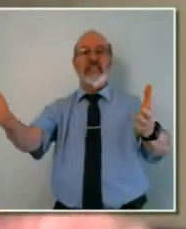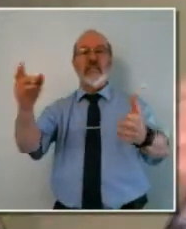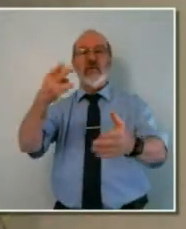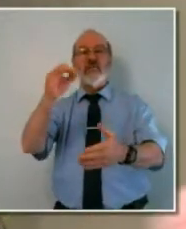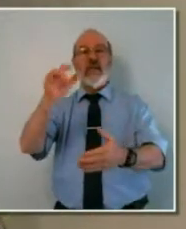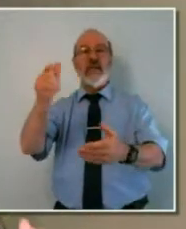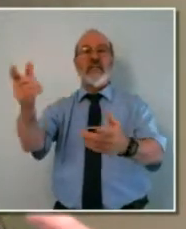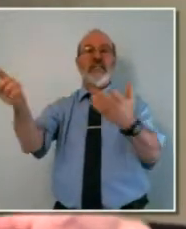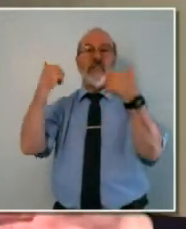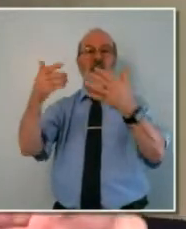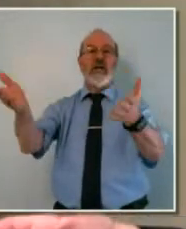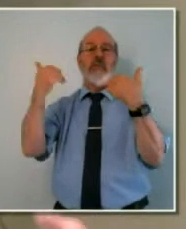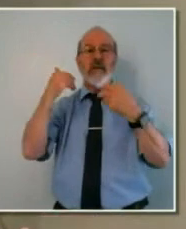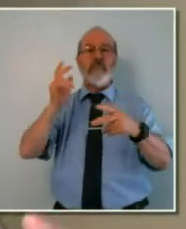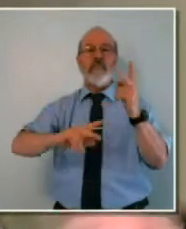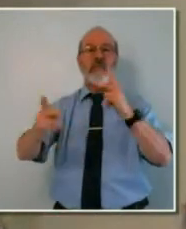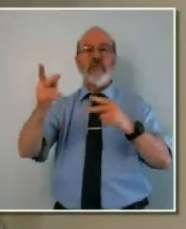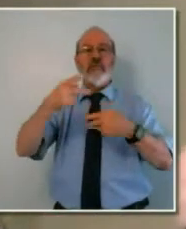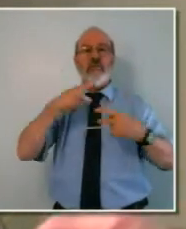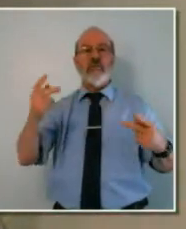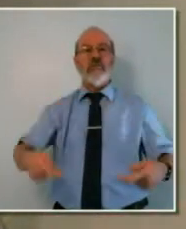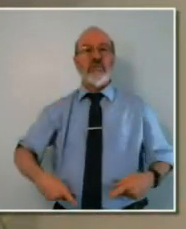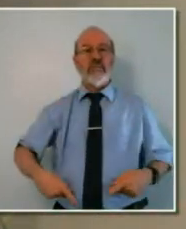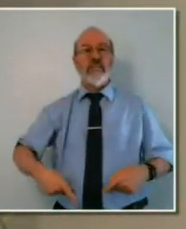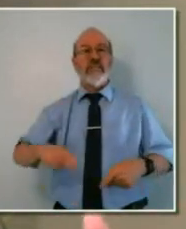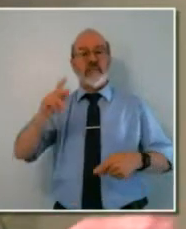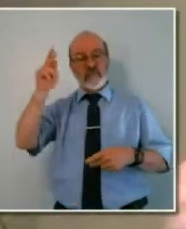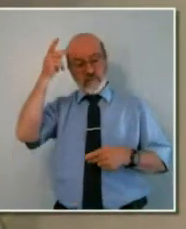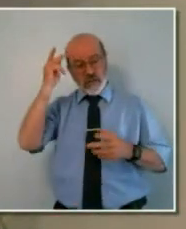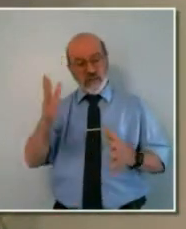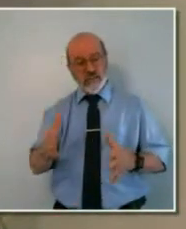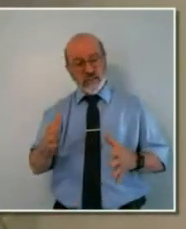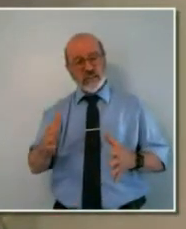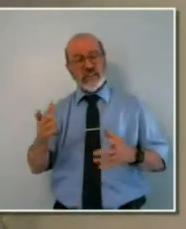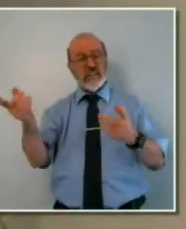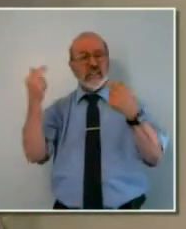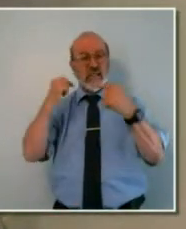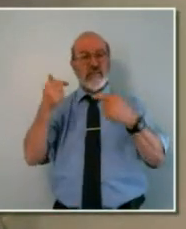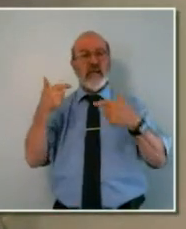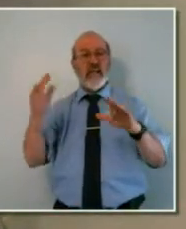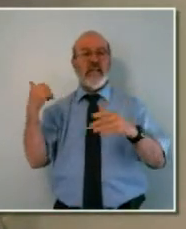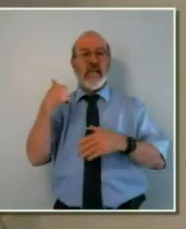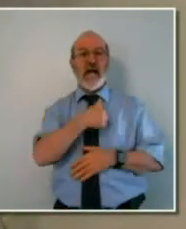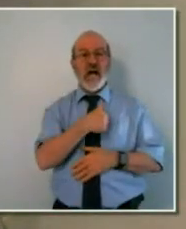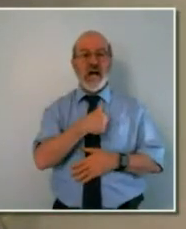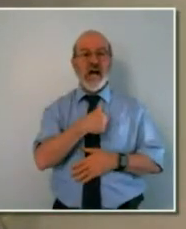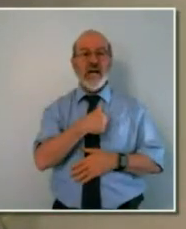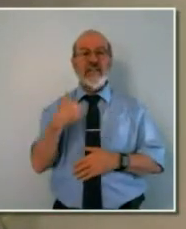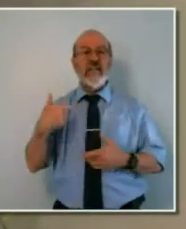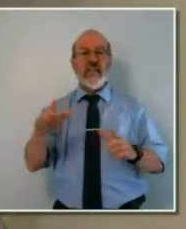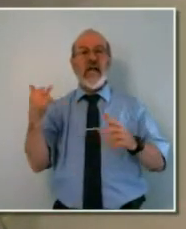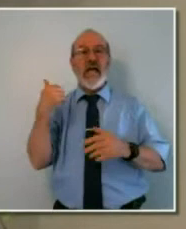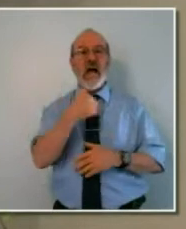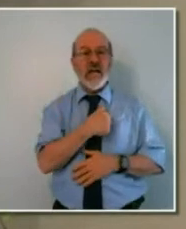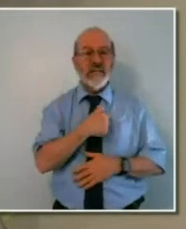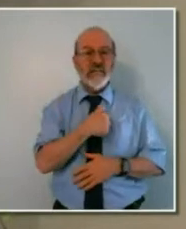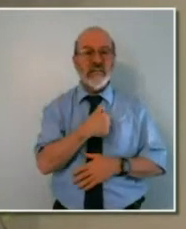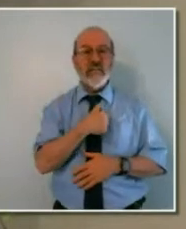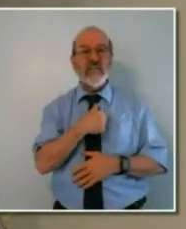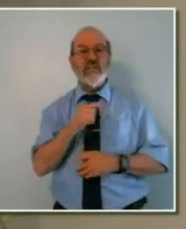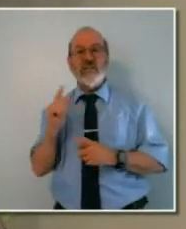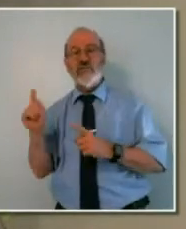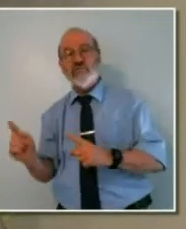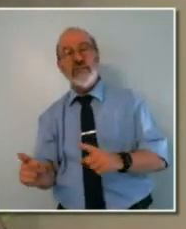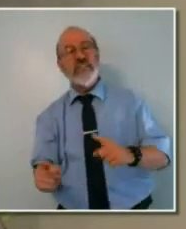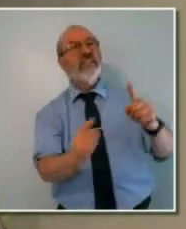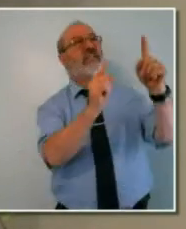come on, people, priests, politics, politicians, come and let us return